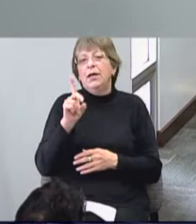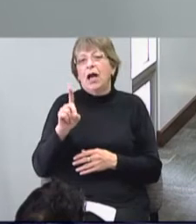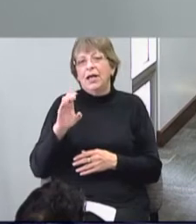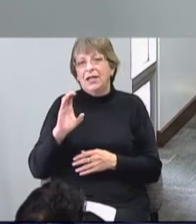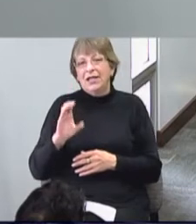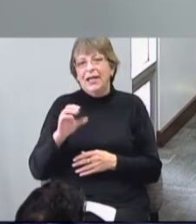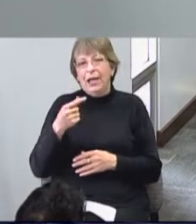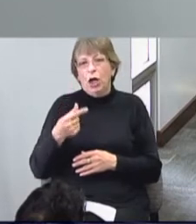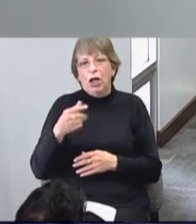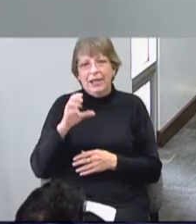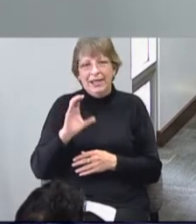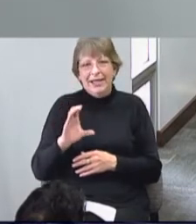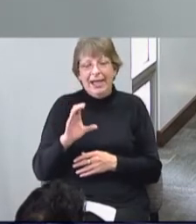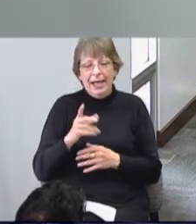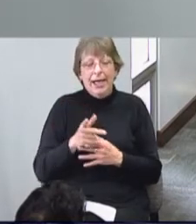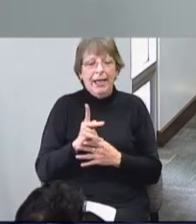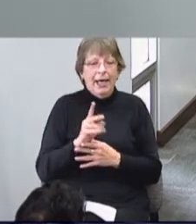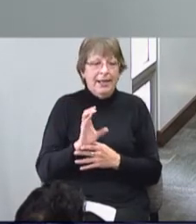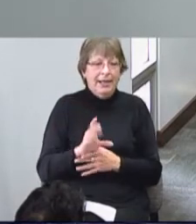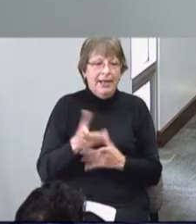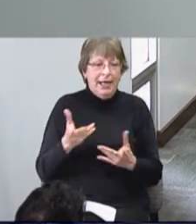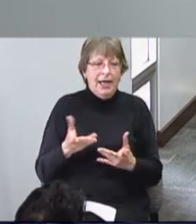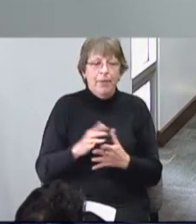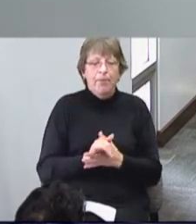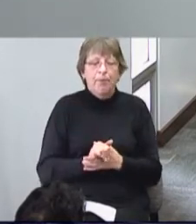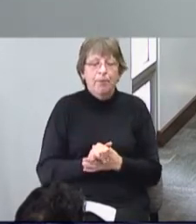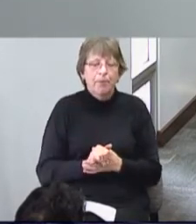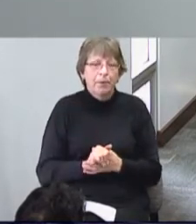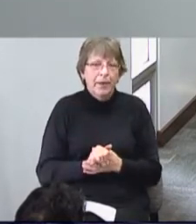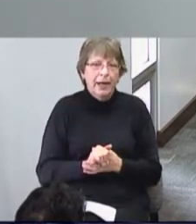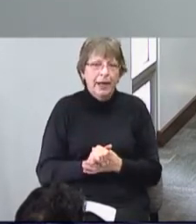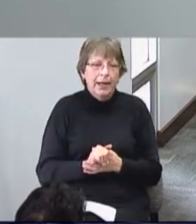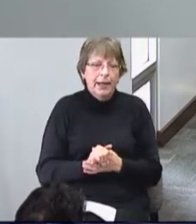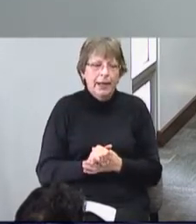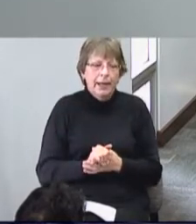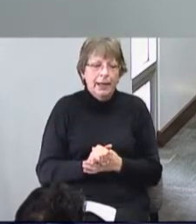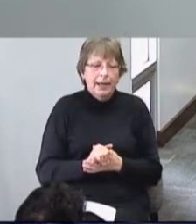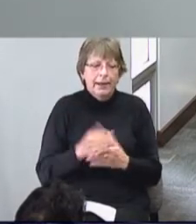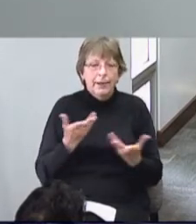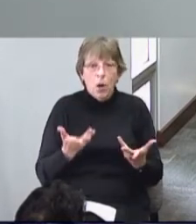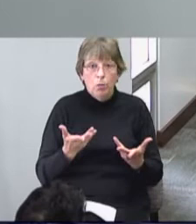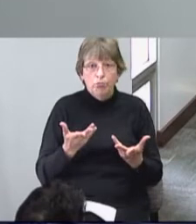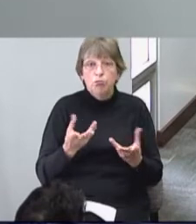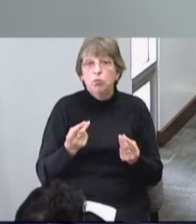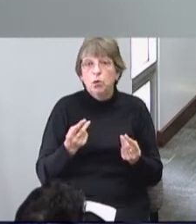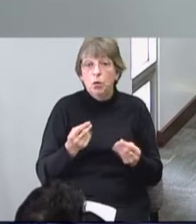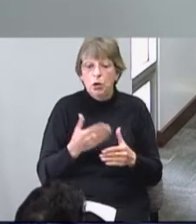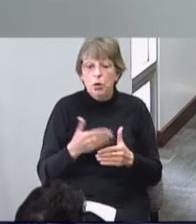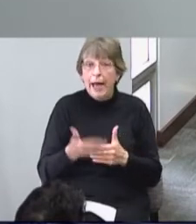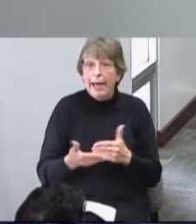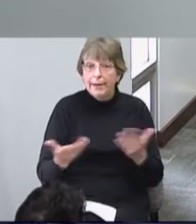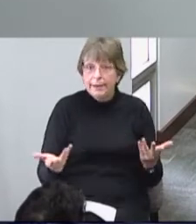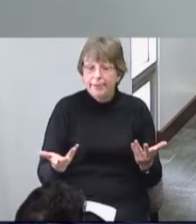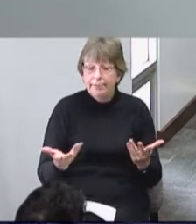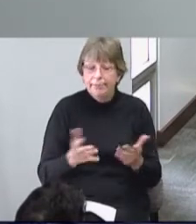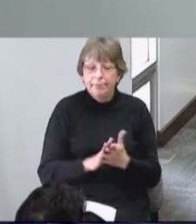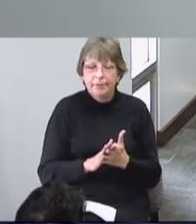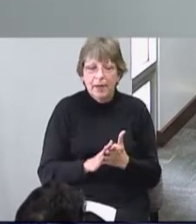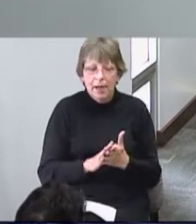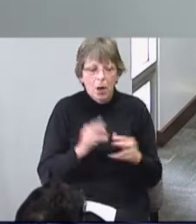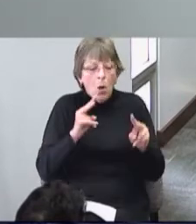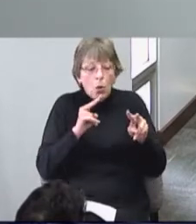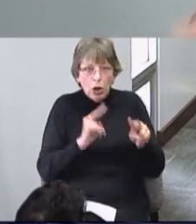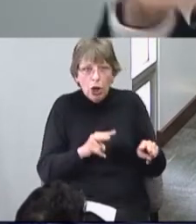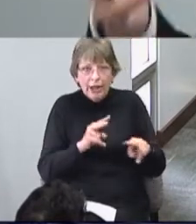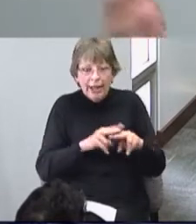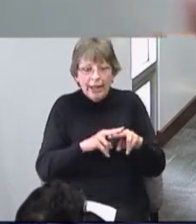at $12,500 per. So the next step now is that we're addressing some of the track